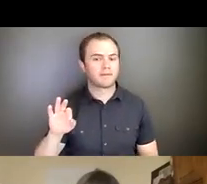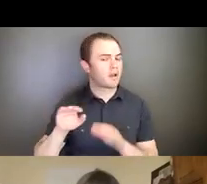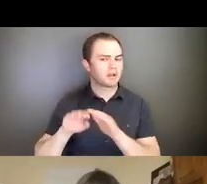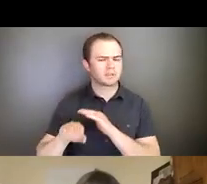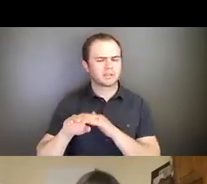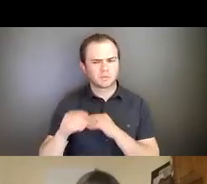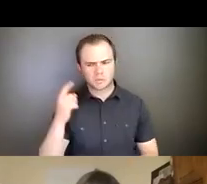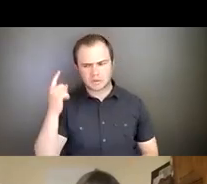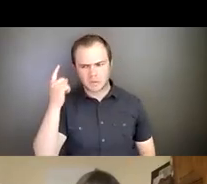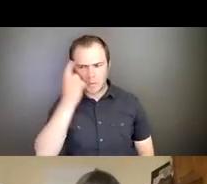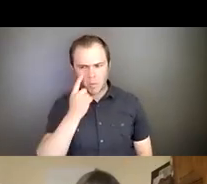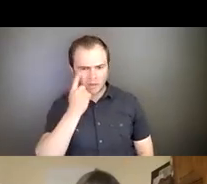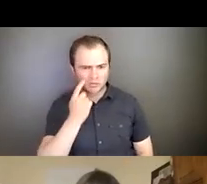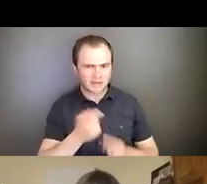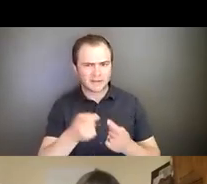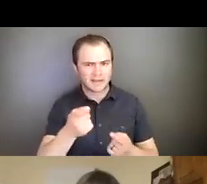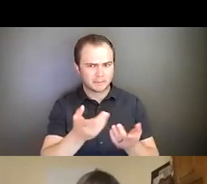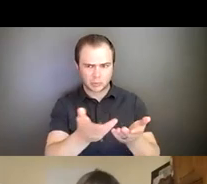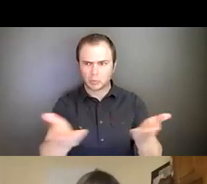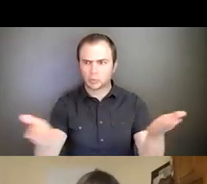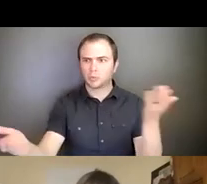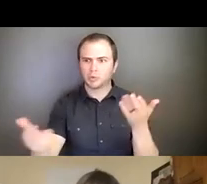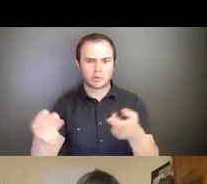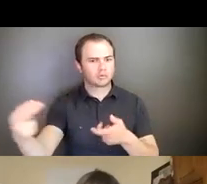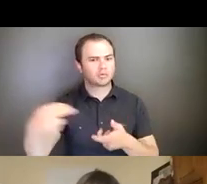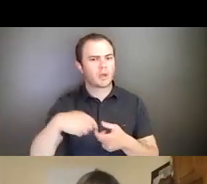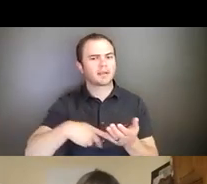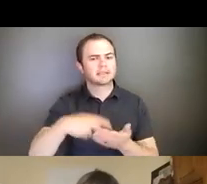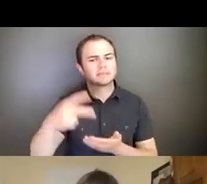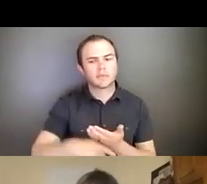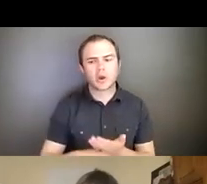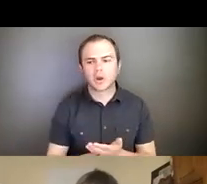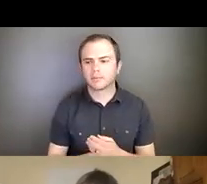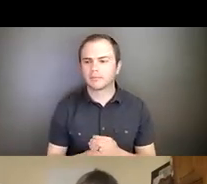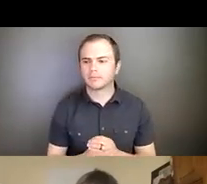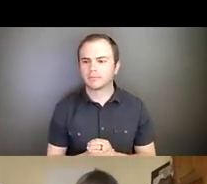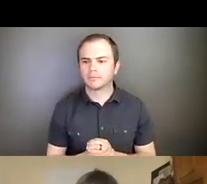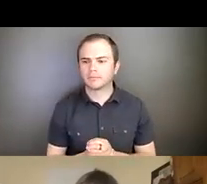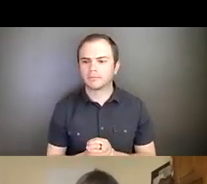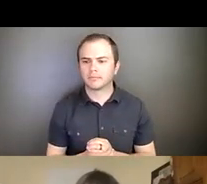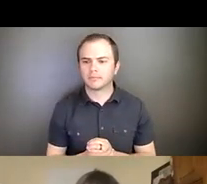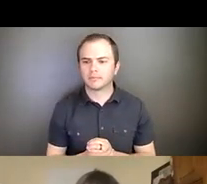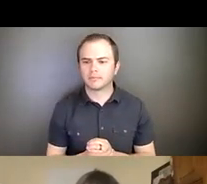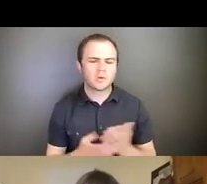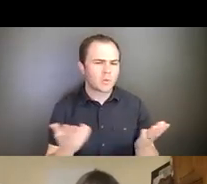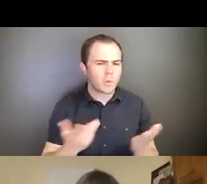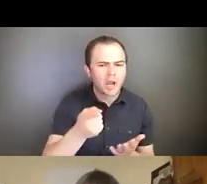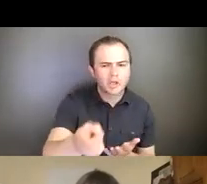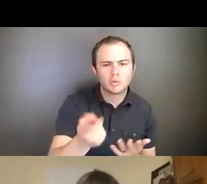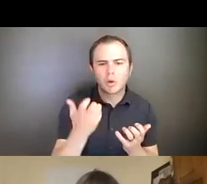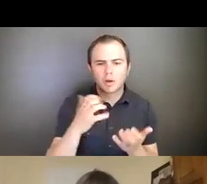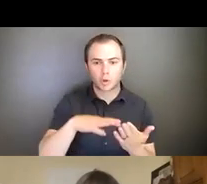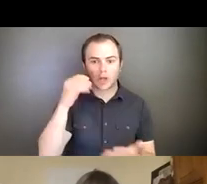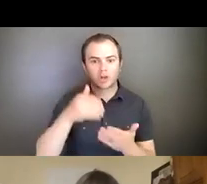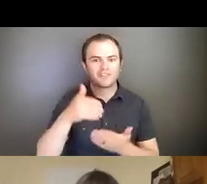from you, the participants of these programs, what kinds of things you might be curious about learning next time. Again, these